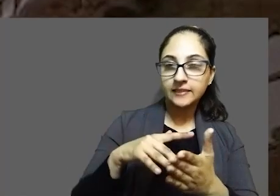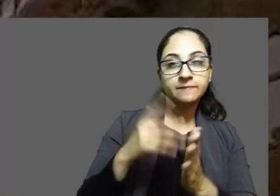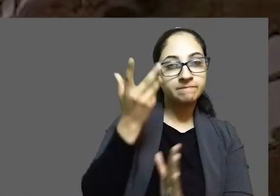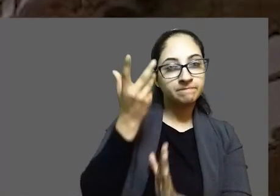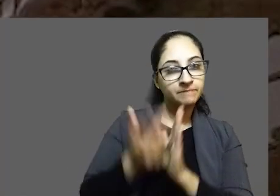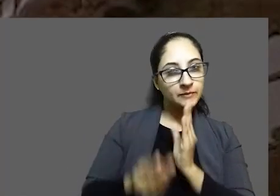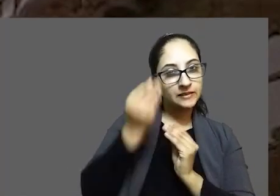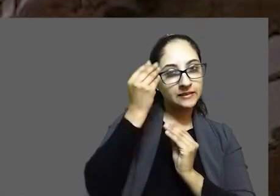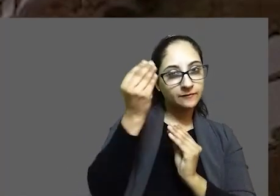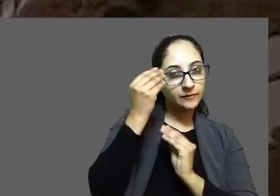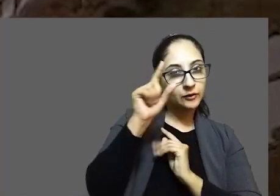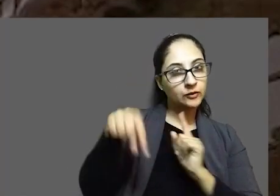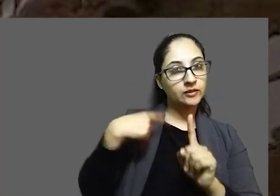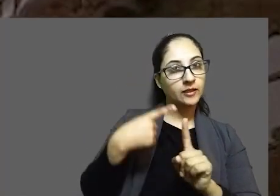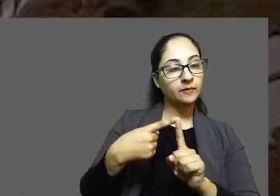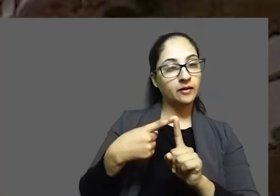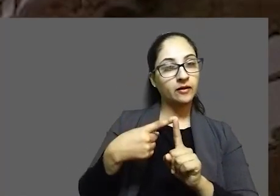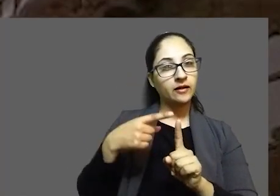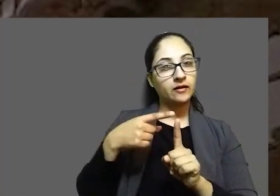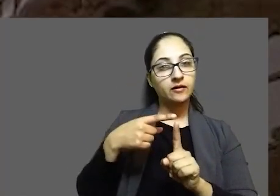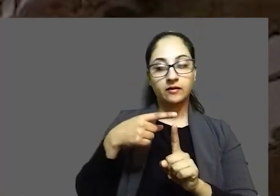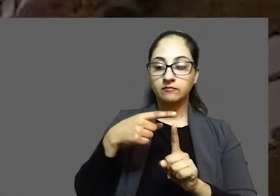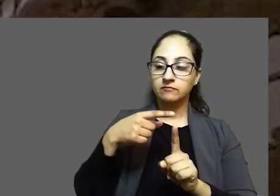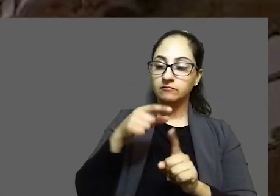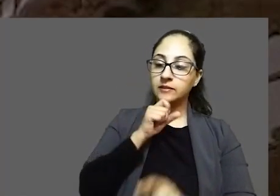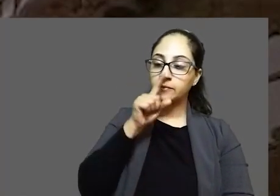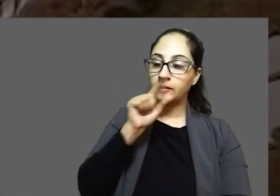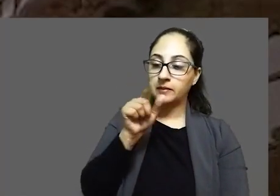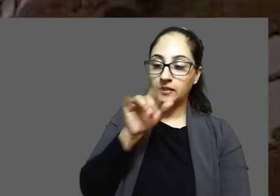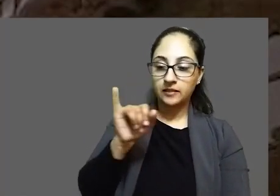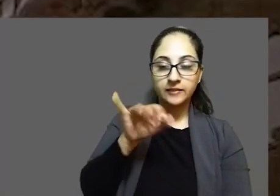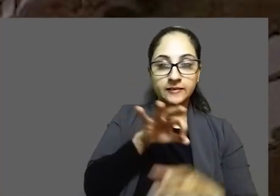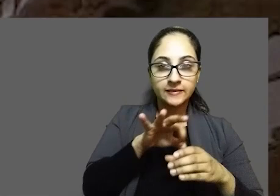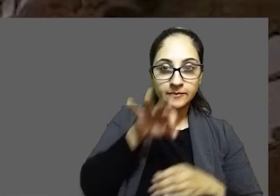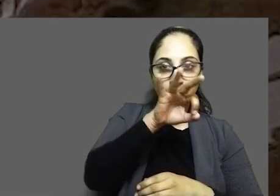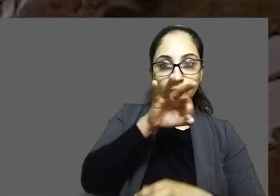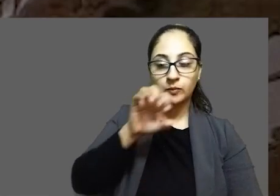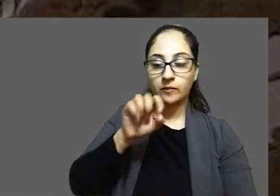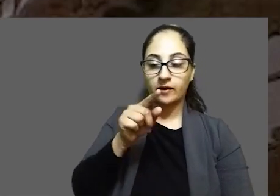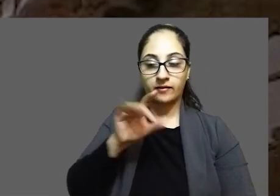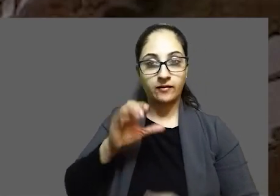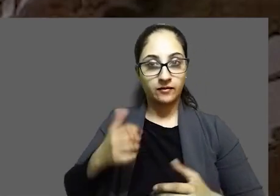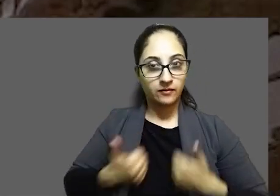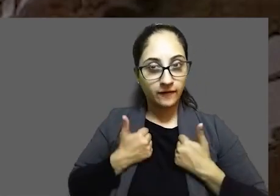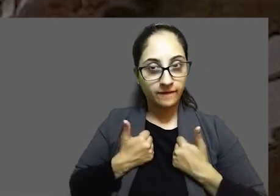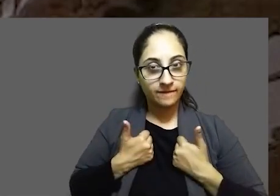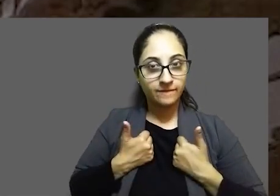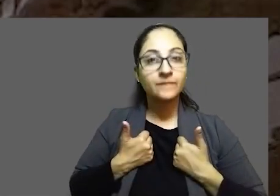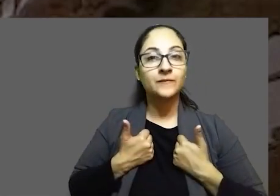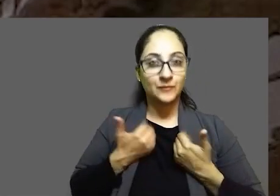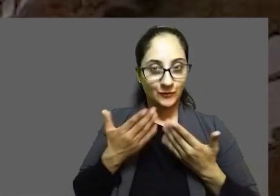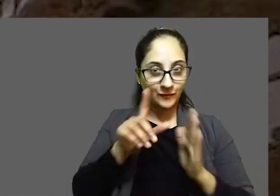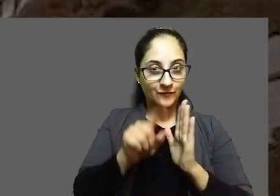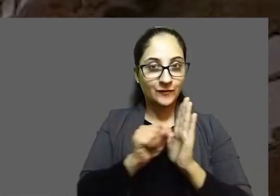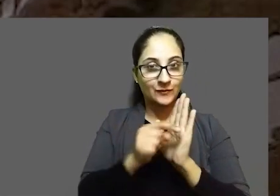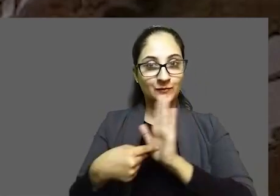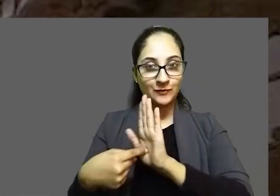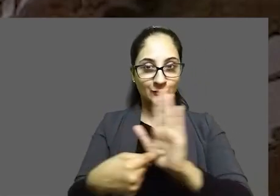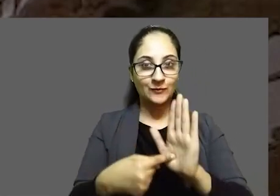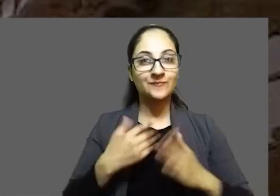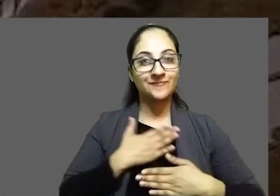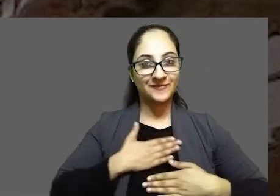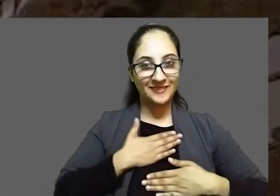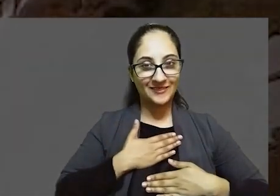Islamic studies and provides an essential insight into the spirituality and ethics of Imam Ali. Please